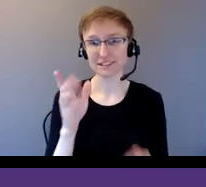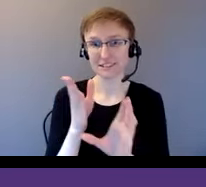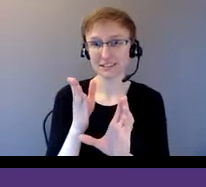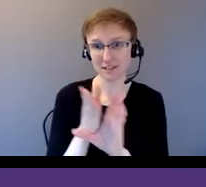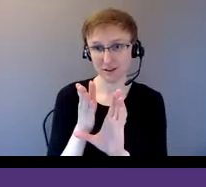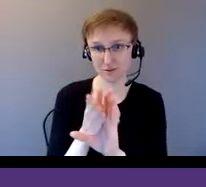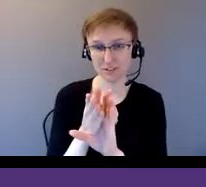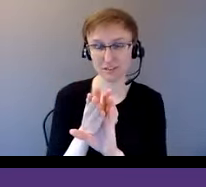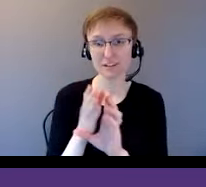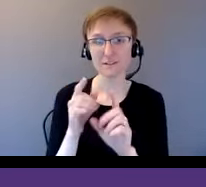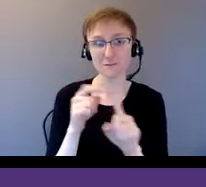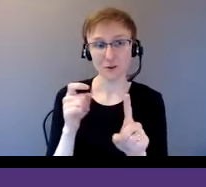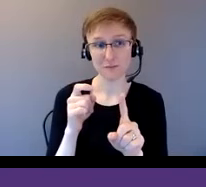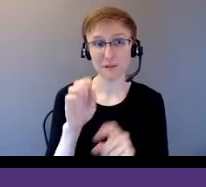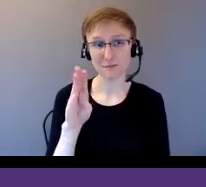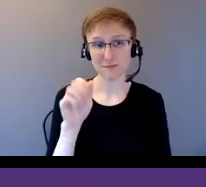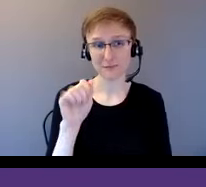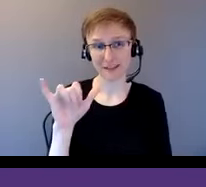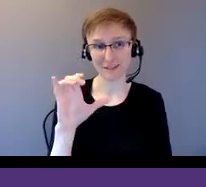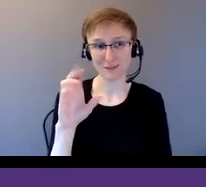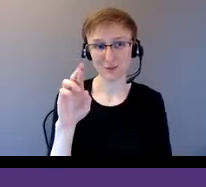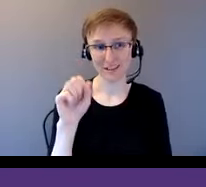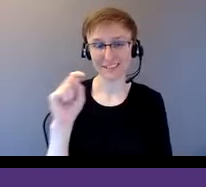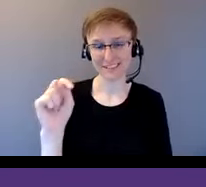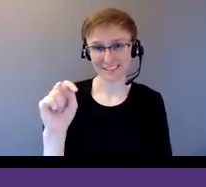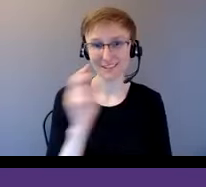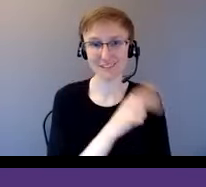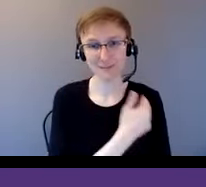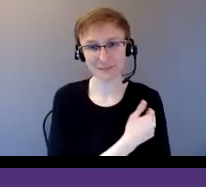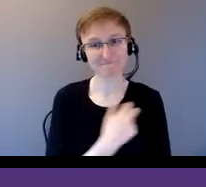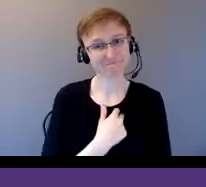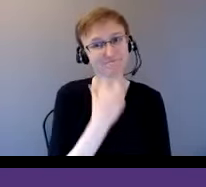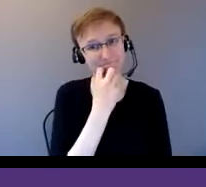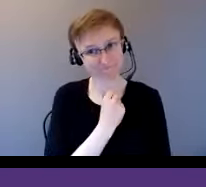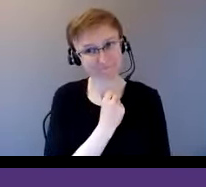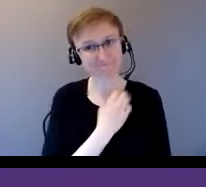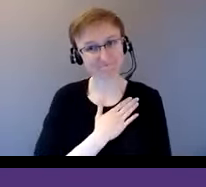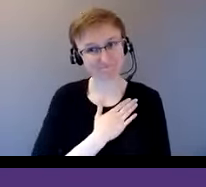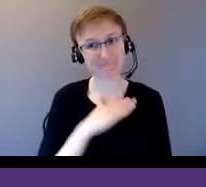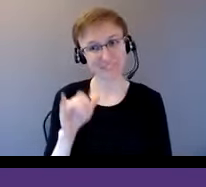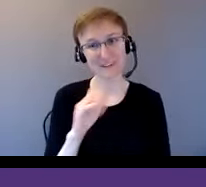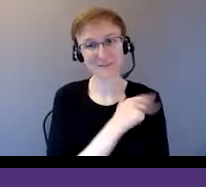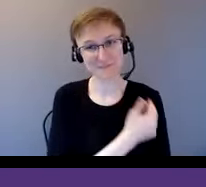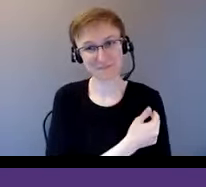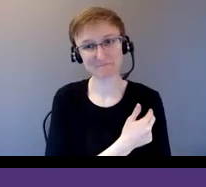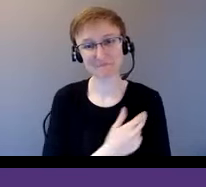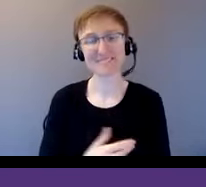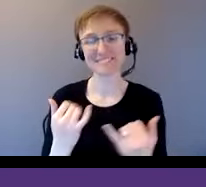Baycrest Hospital, which has a very special place in my heart. So Dr. Kitamara, please take it away.